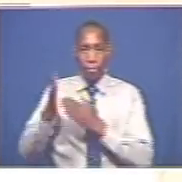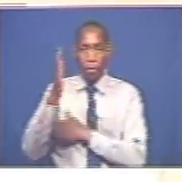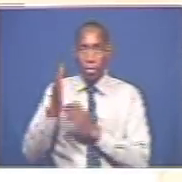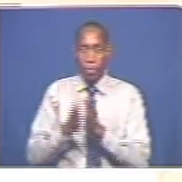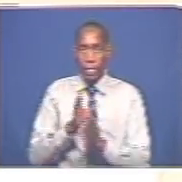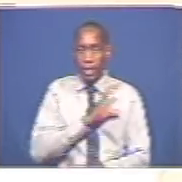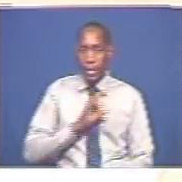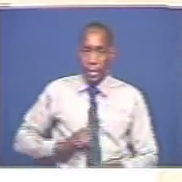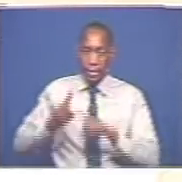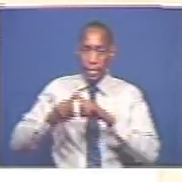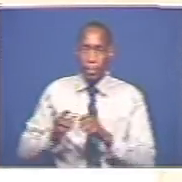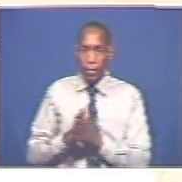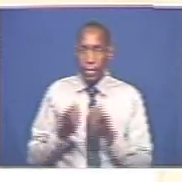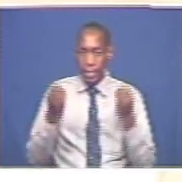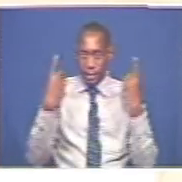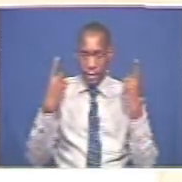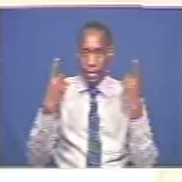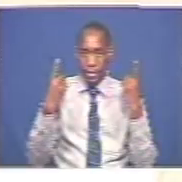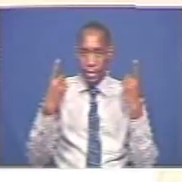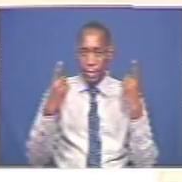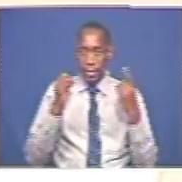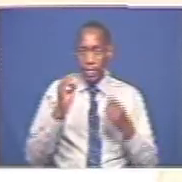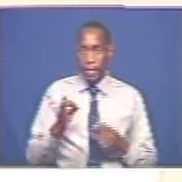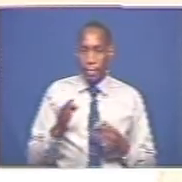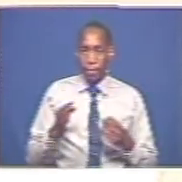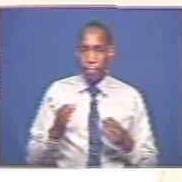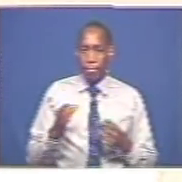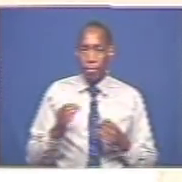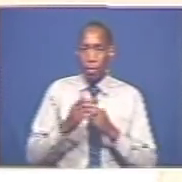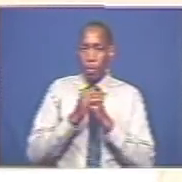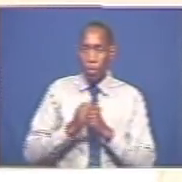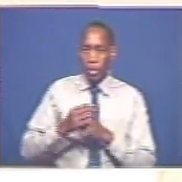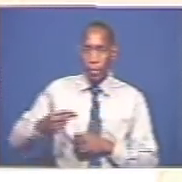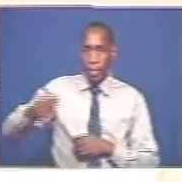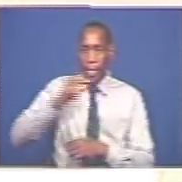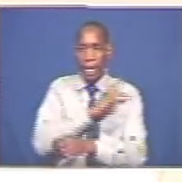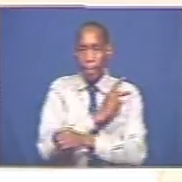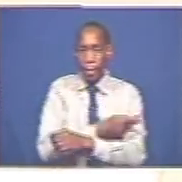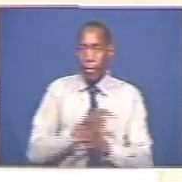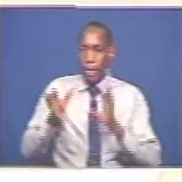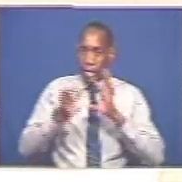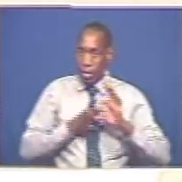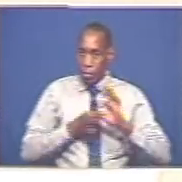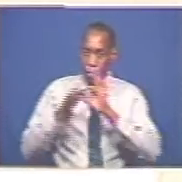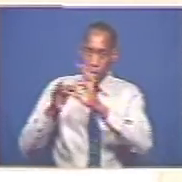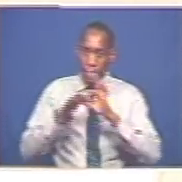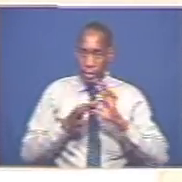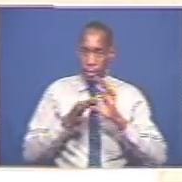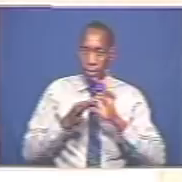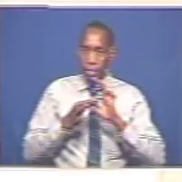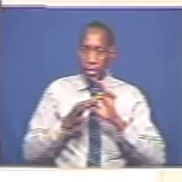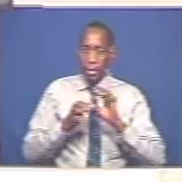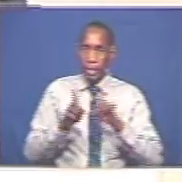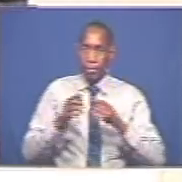with our understanding, the God of our own understanding, whether you call him higher power or whether you call him God, that you can connect with and empty. That even